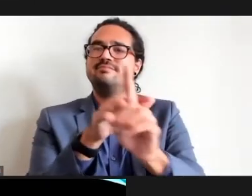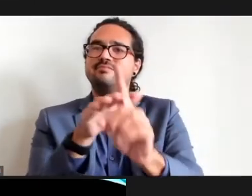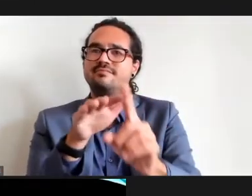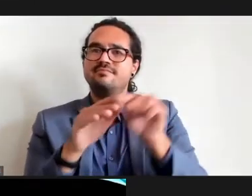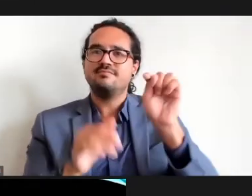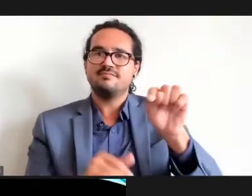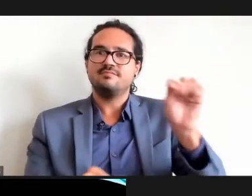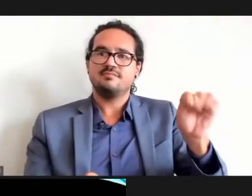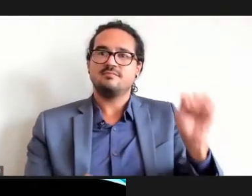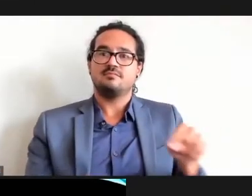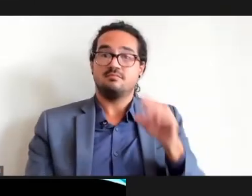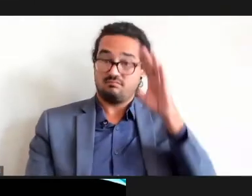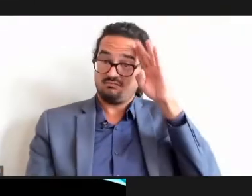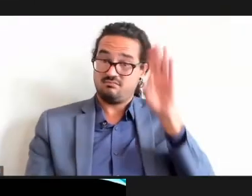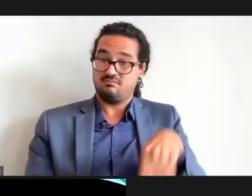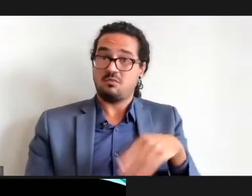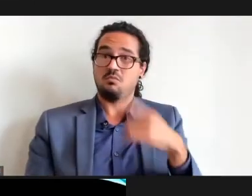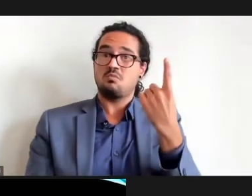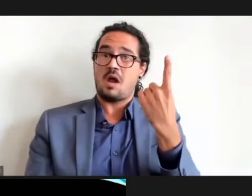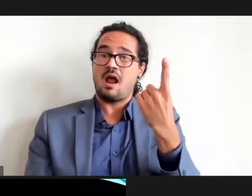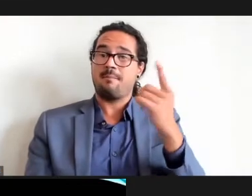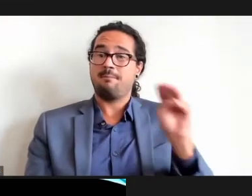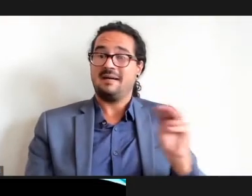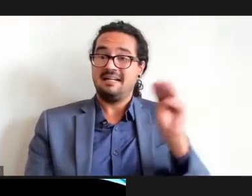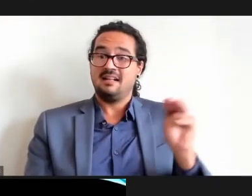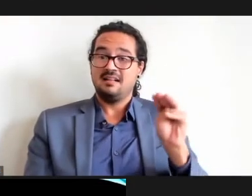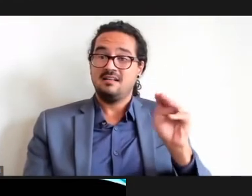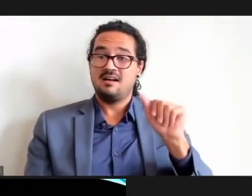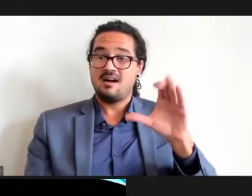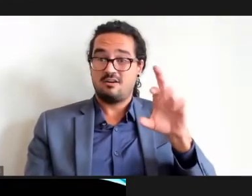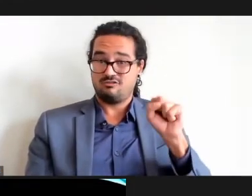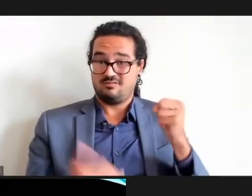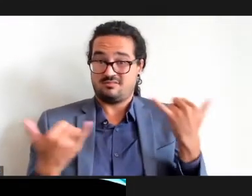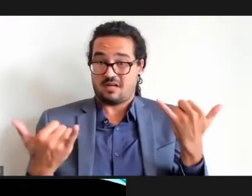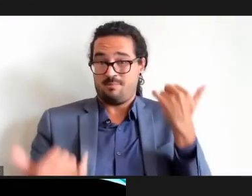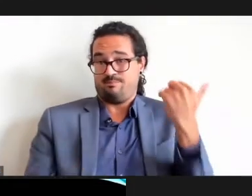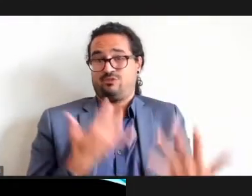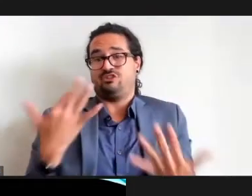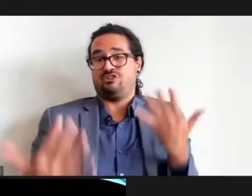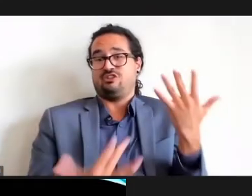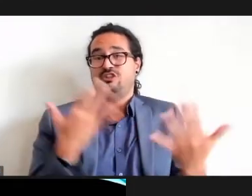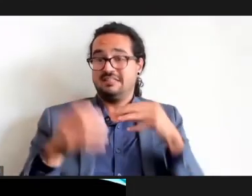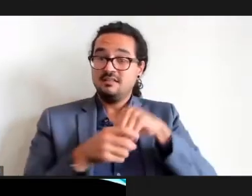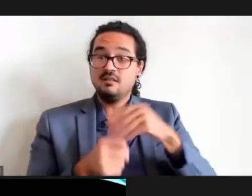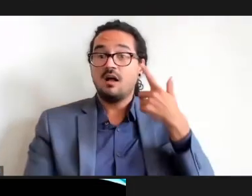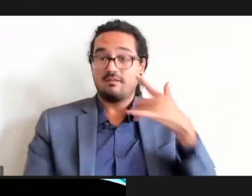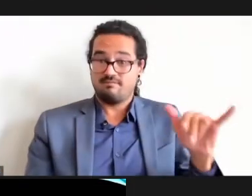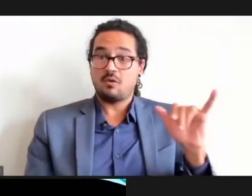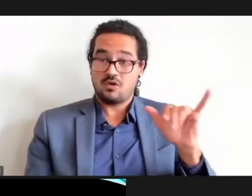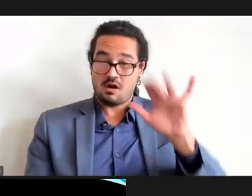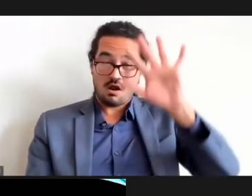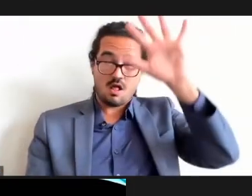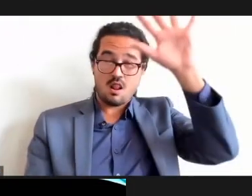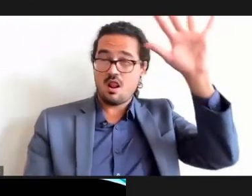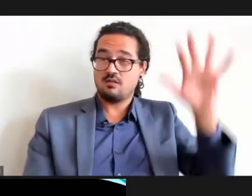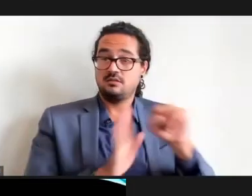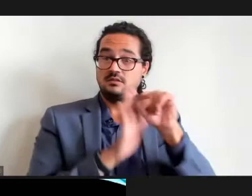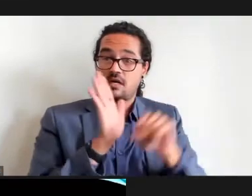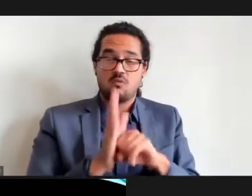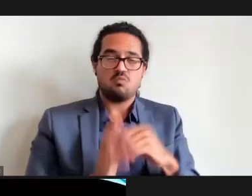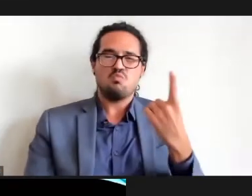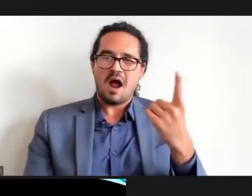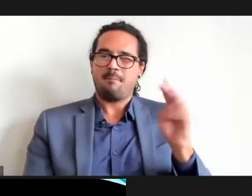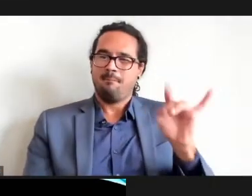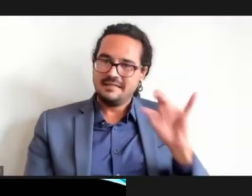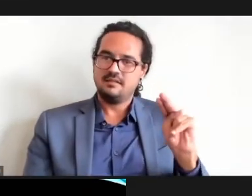right now, the largest, I think, in history. And resources are thin across the western United States. So